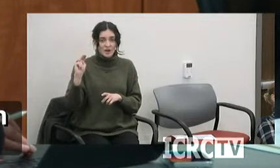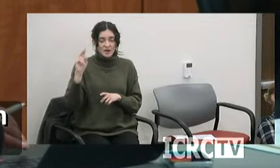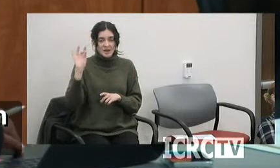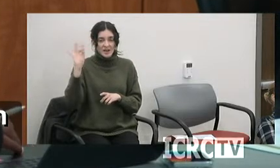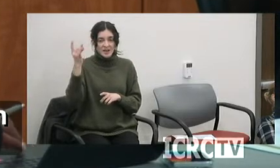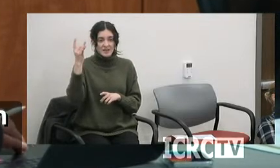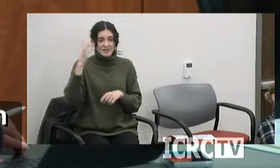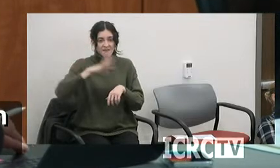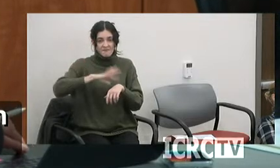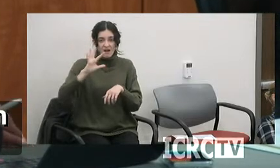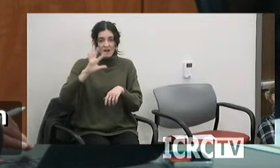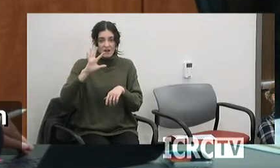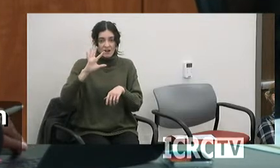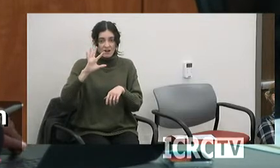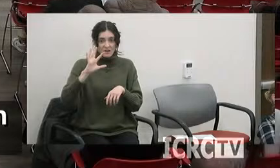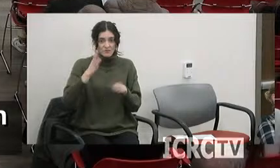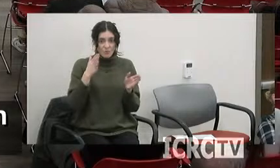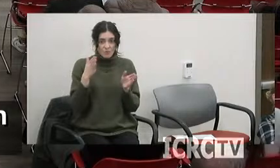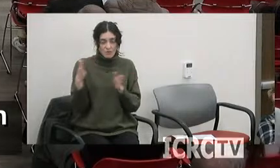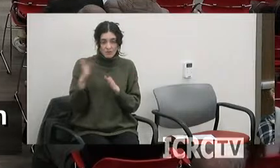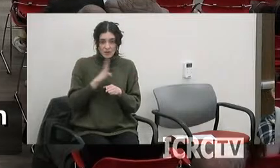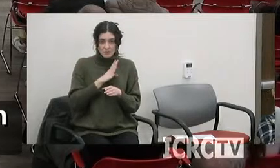meeting.